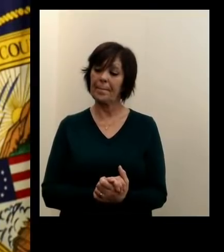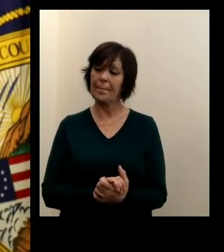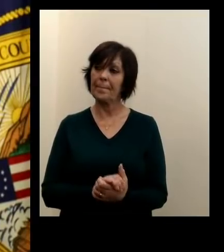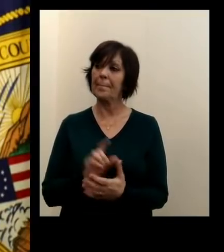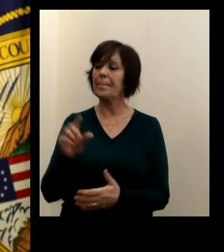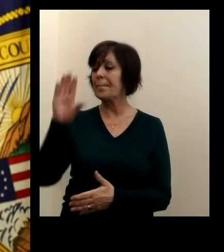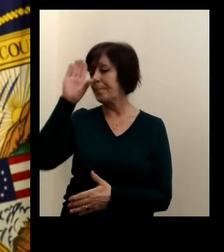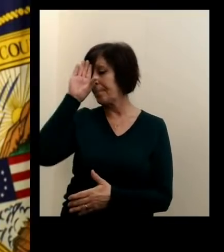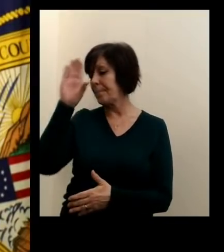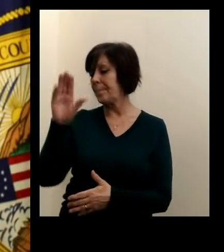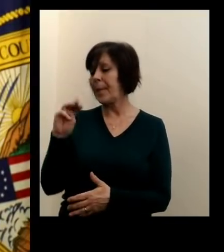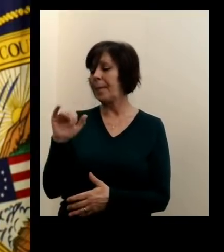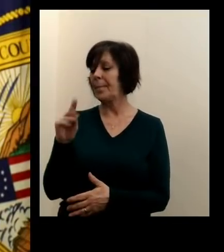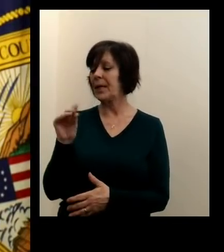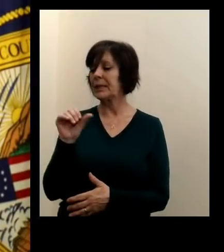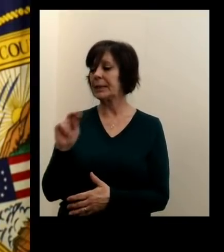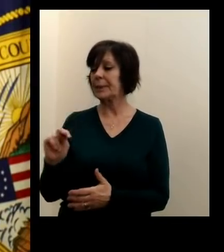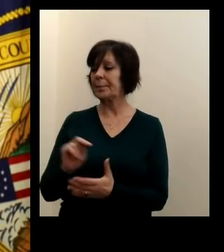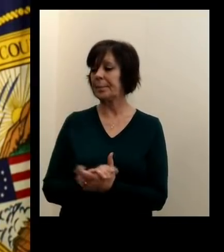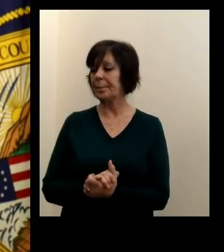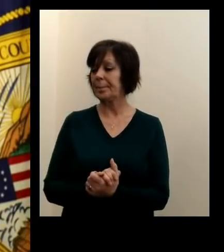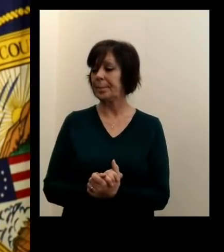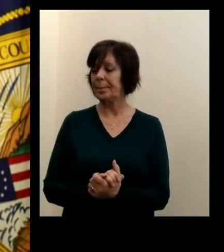Hi, Mark. It's Madison. Hi, Madison.